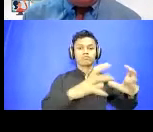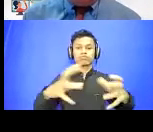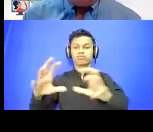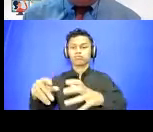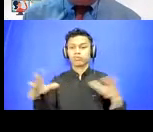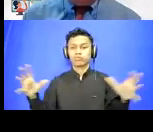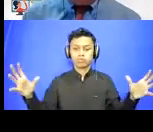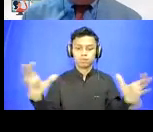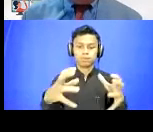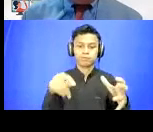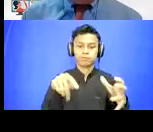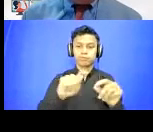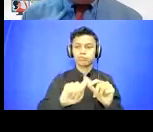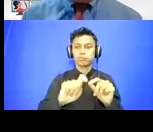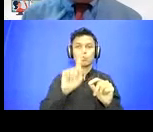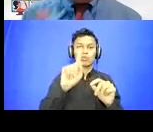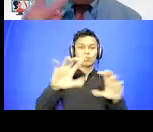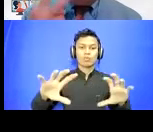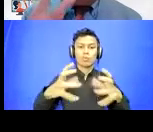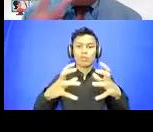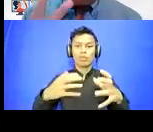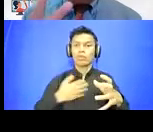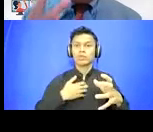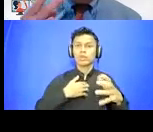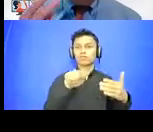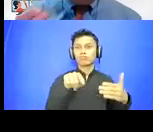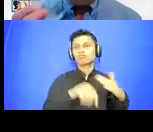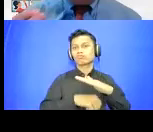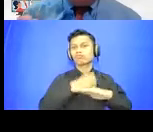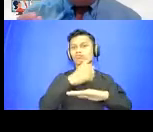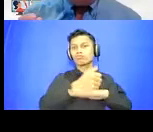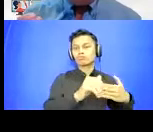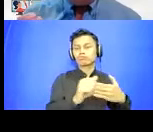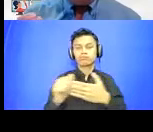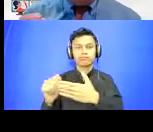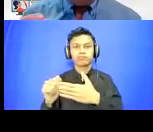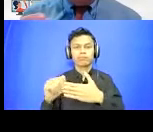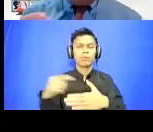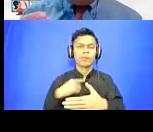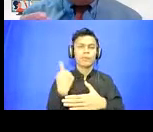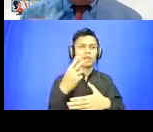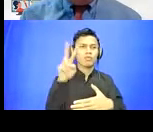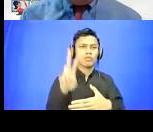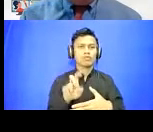that task force. It took us almost 2 years to write these standards,